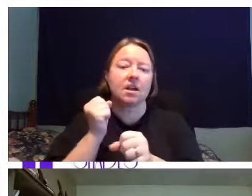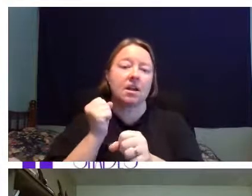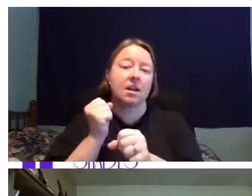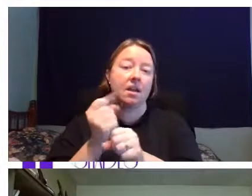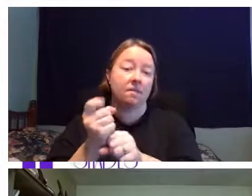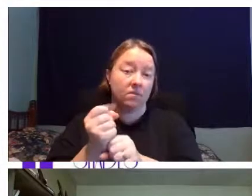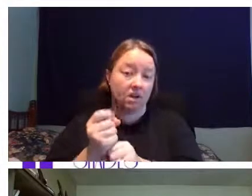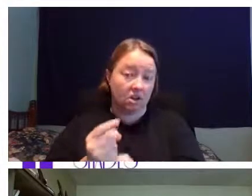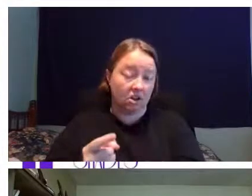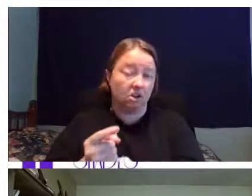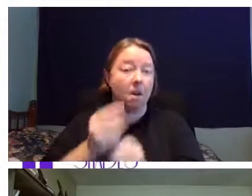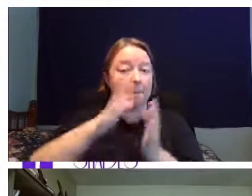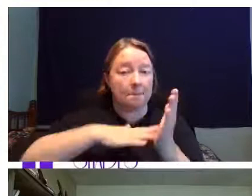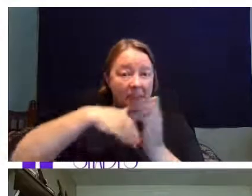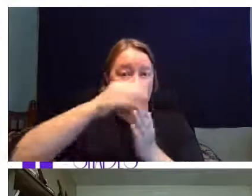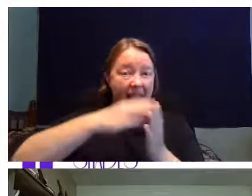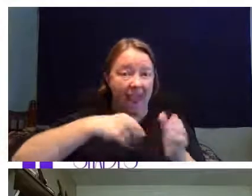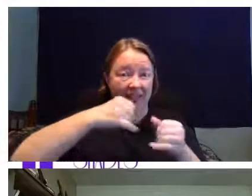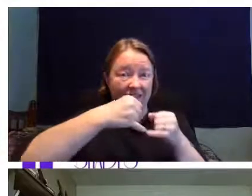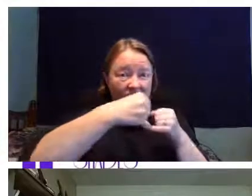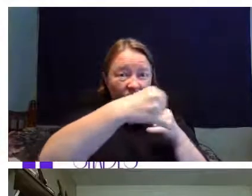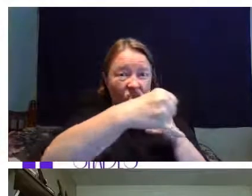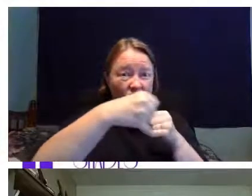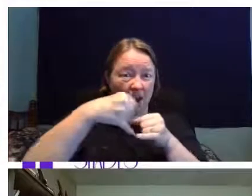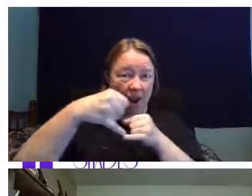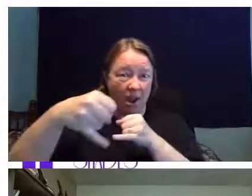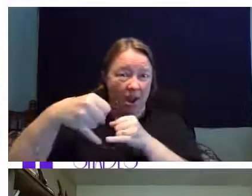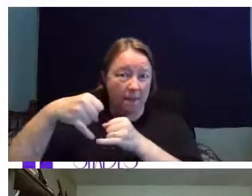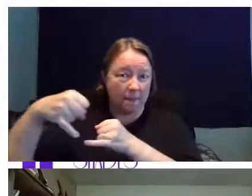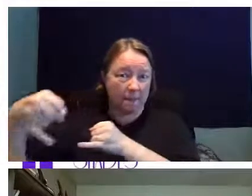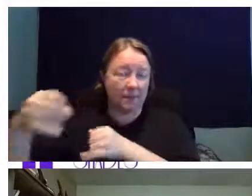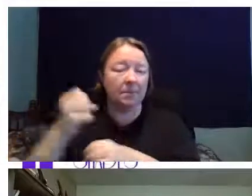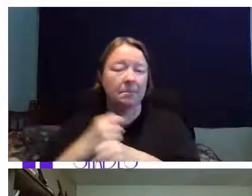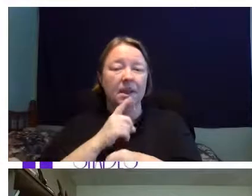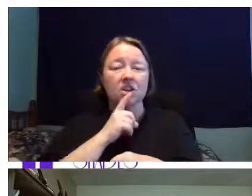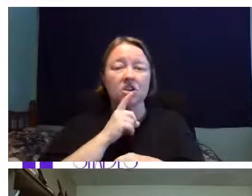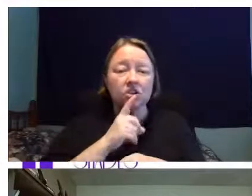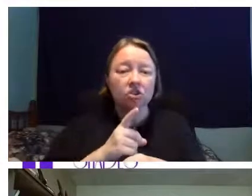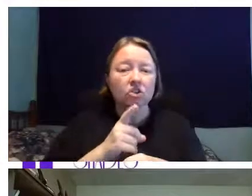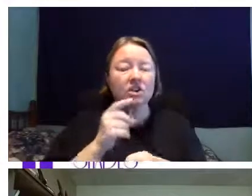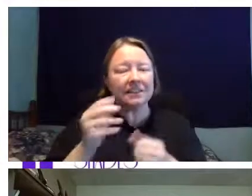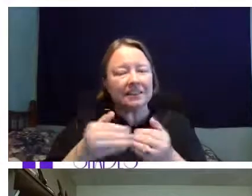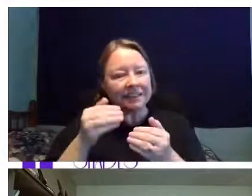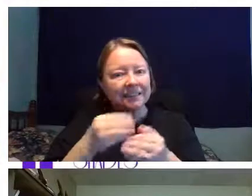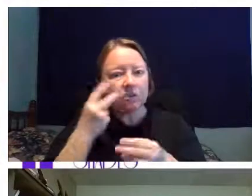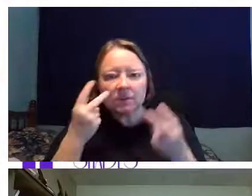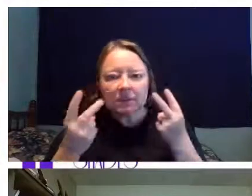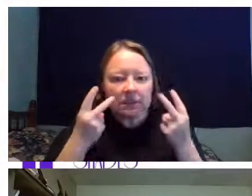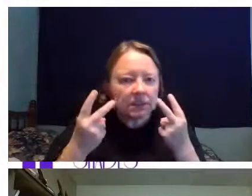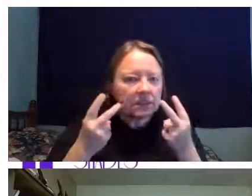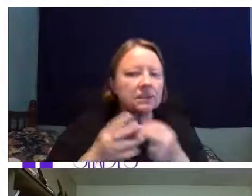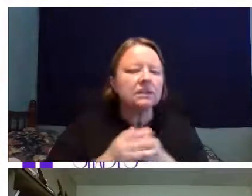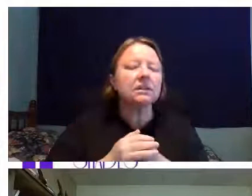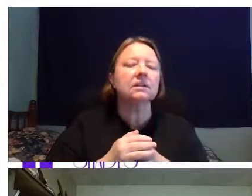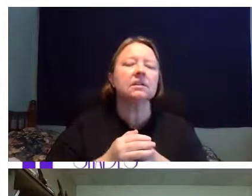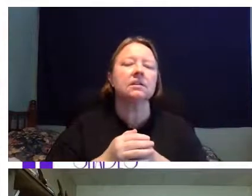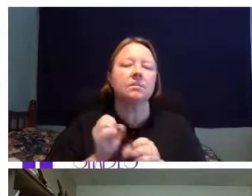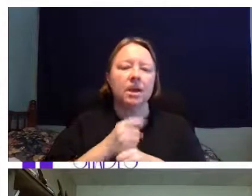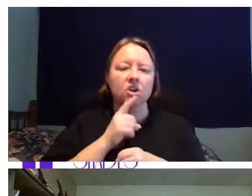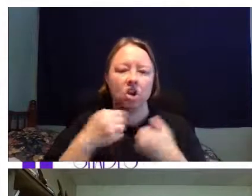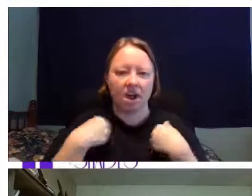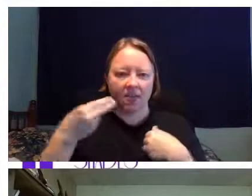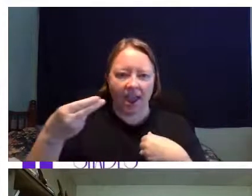and the parking, lot is even, is visible. It has, those handicap